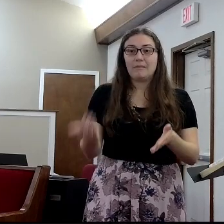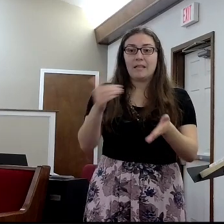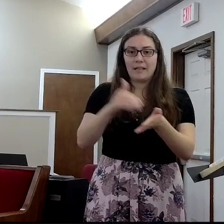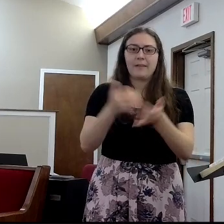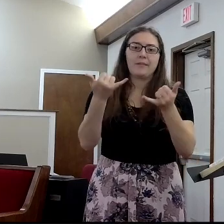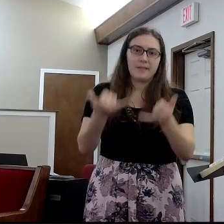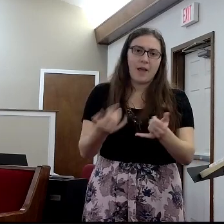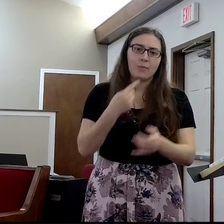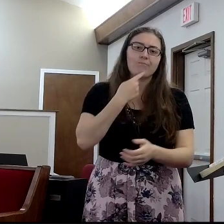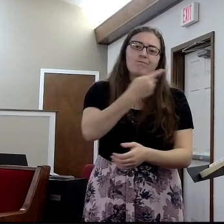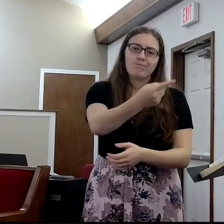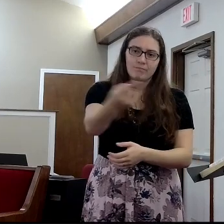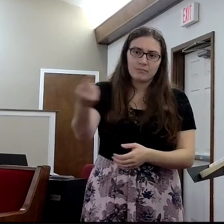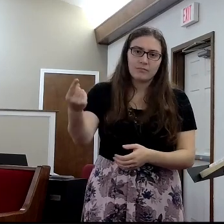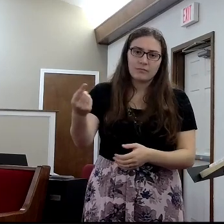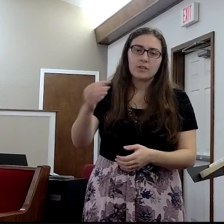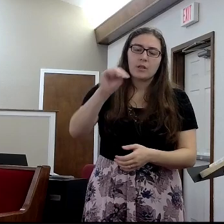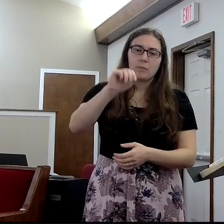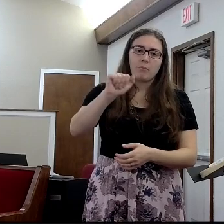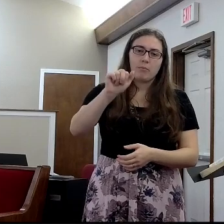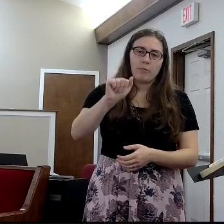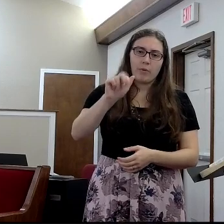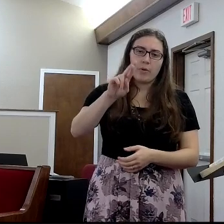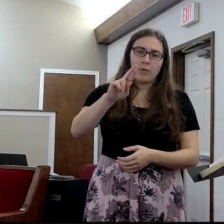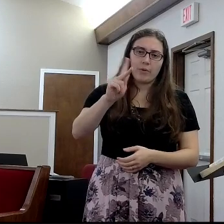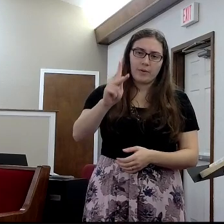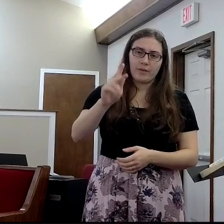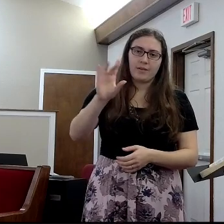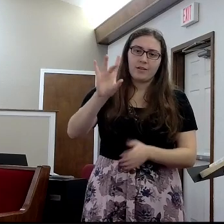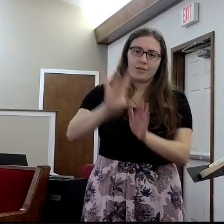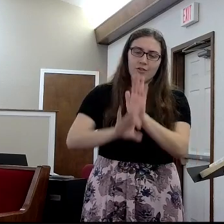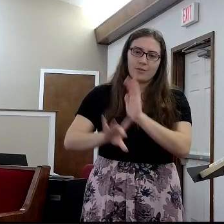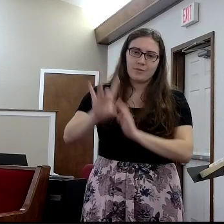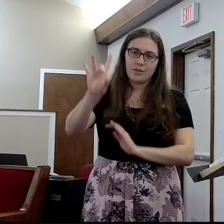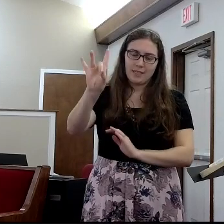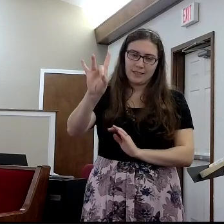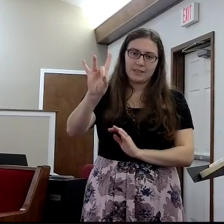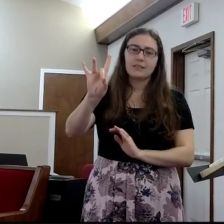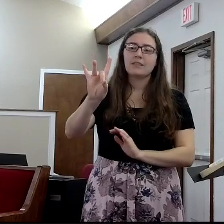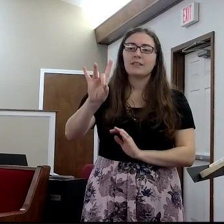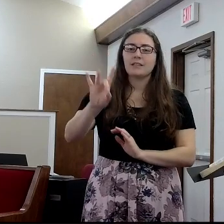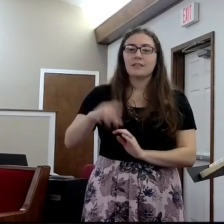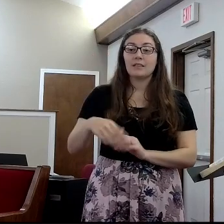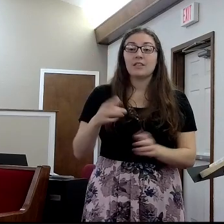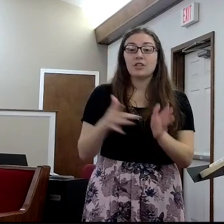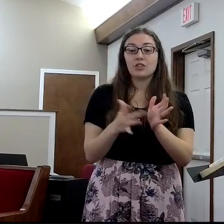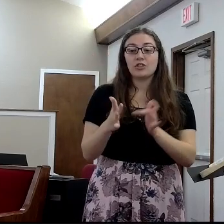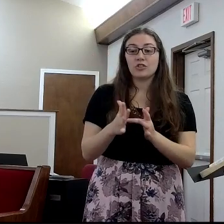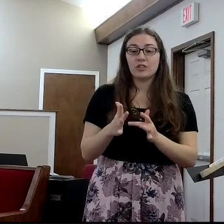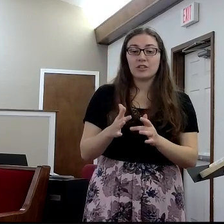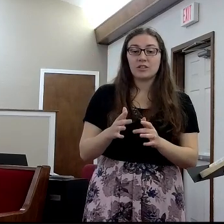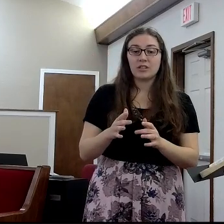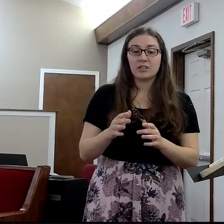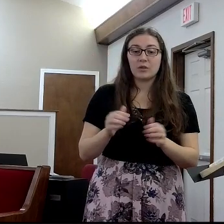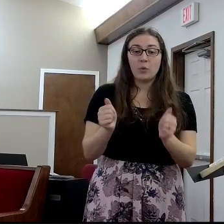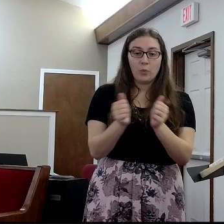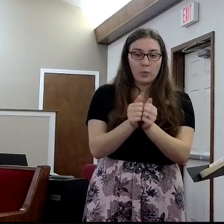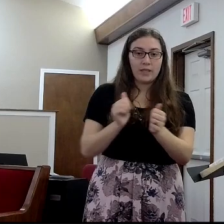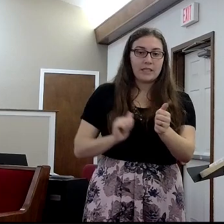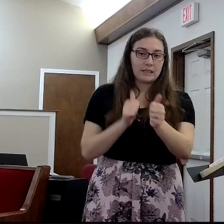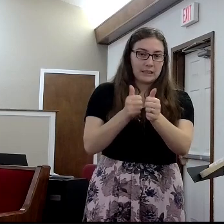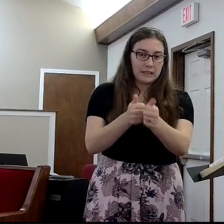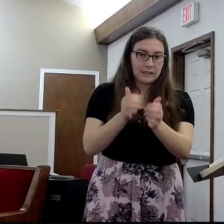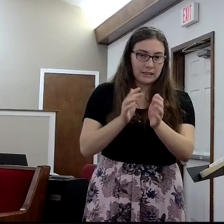then he tells them again here. So in Mark 8, 27, it says, "And Jesus went